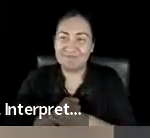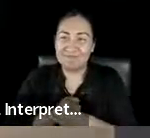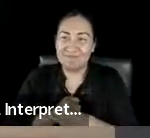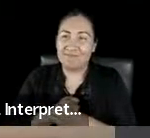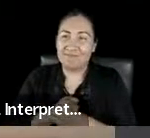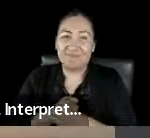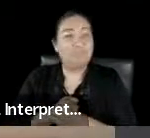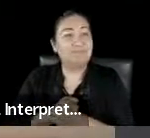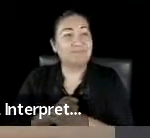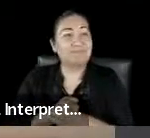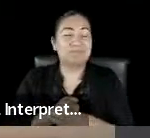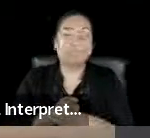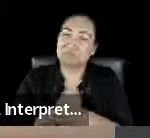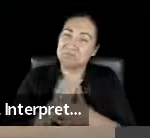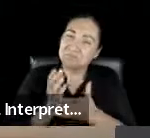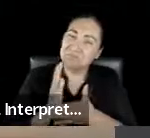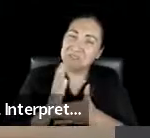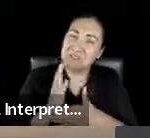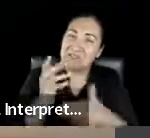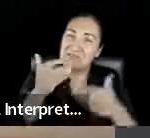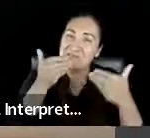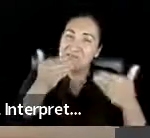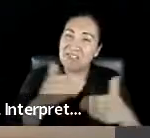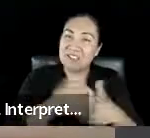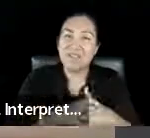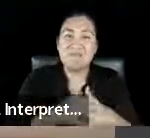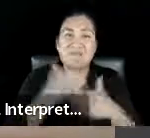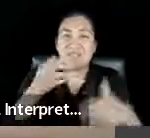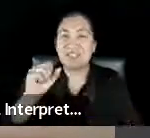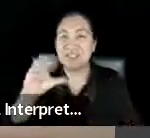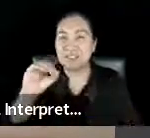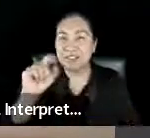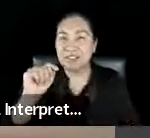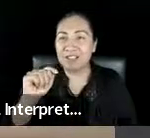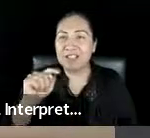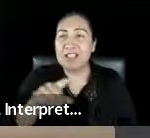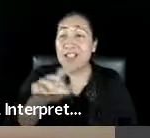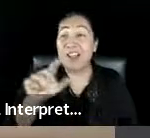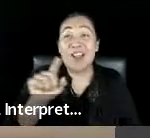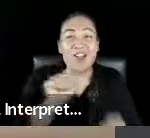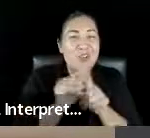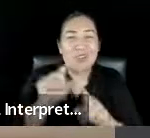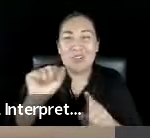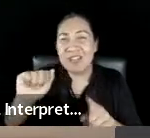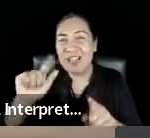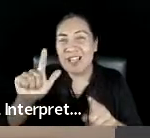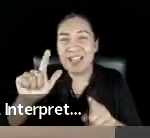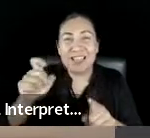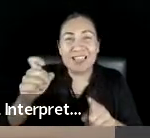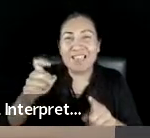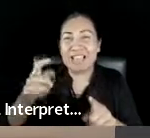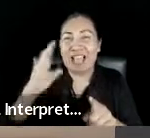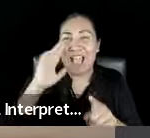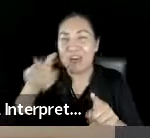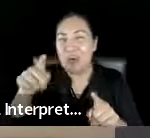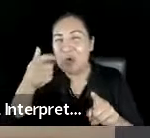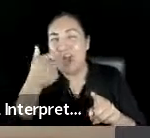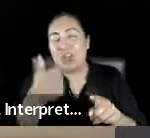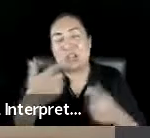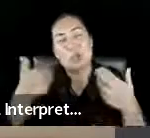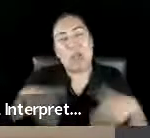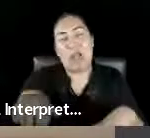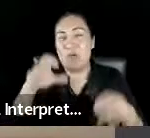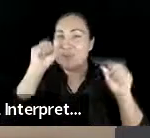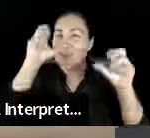All right, thank you. Thanks, Scott. And yeah, Alex, I know you're out there watching. What an amazing teacher,